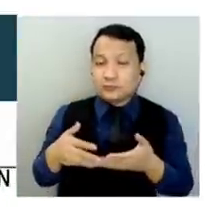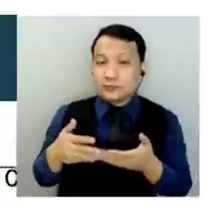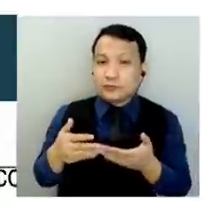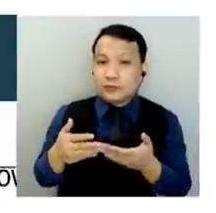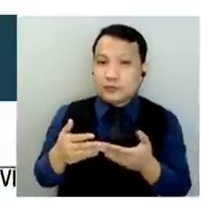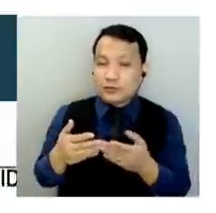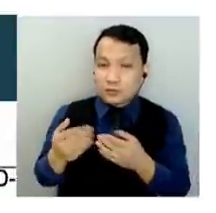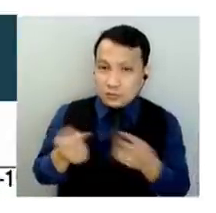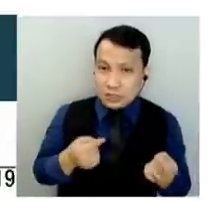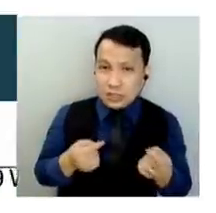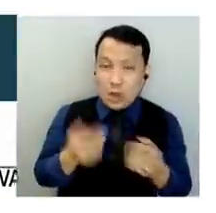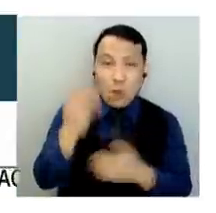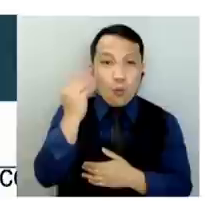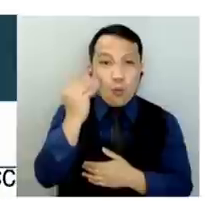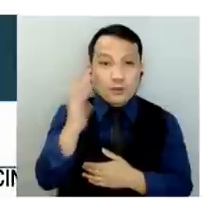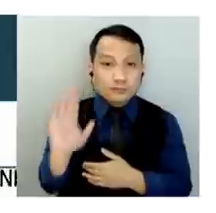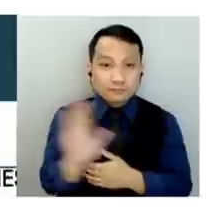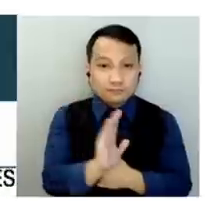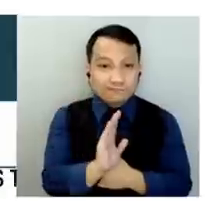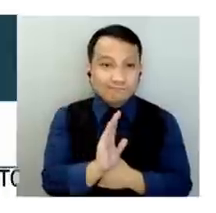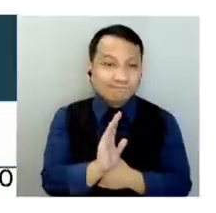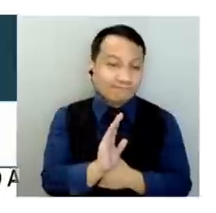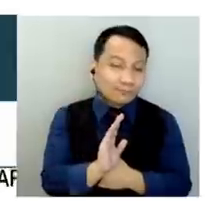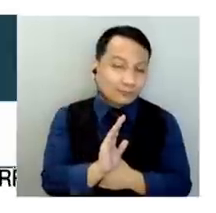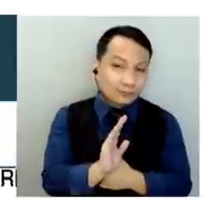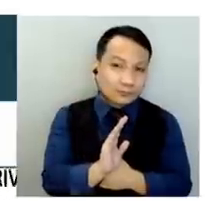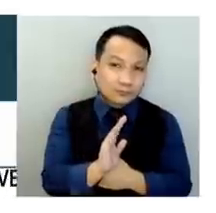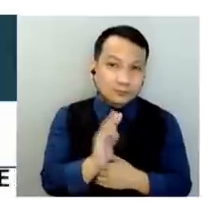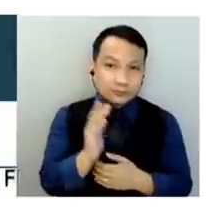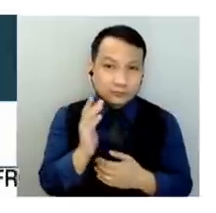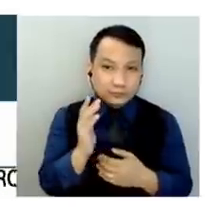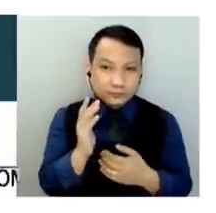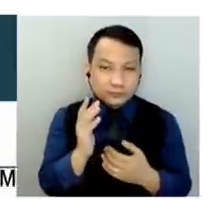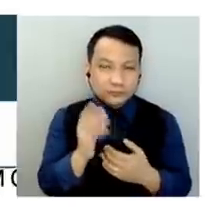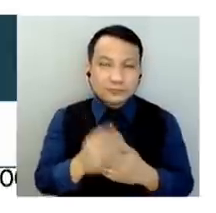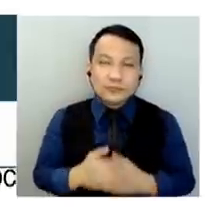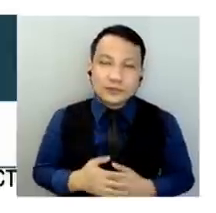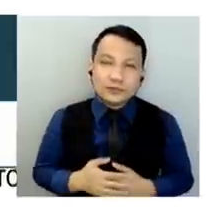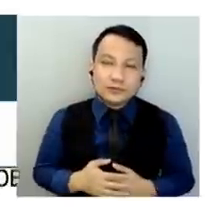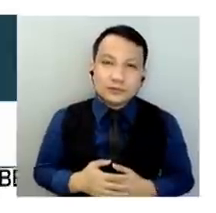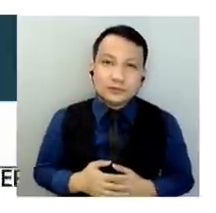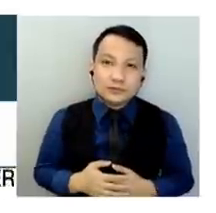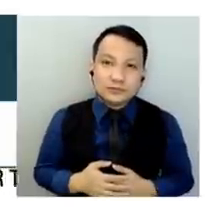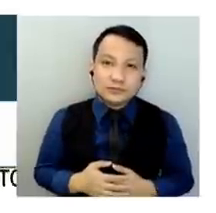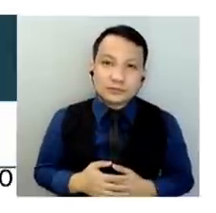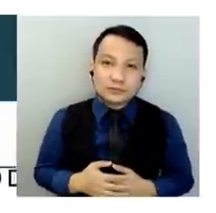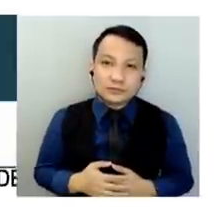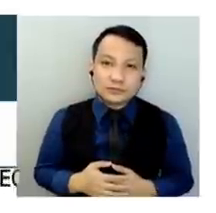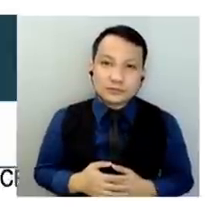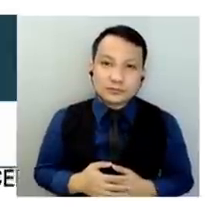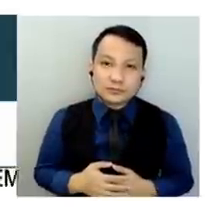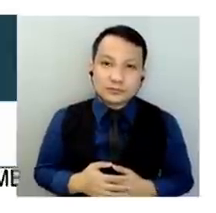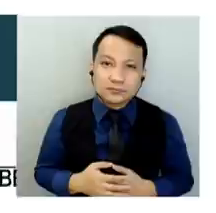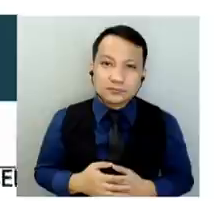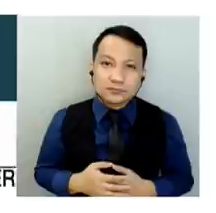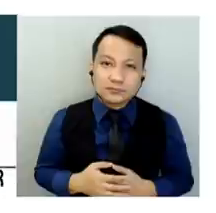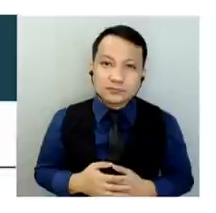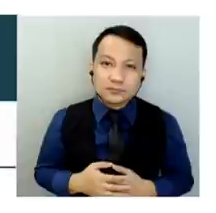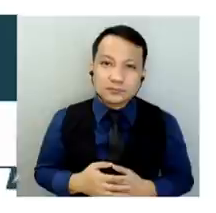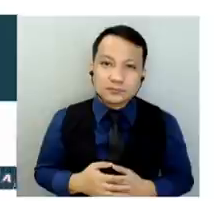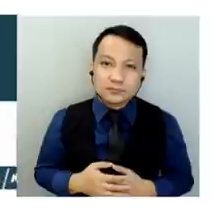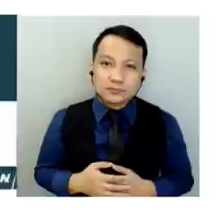know, we've always been diploma driven, but even during this pandemic, you can't even hone